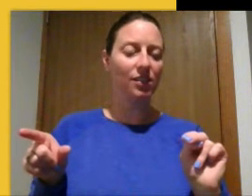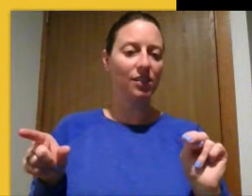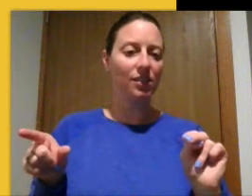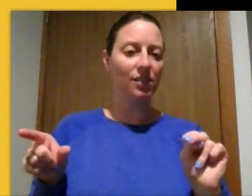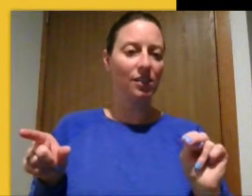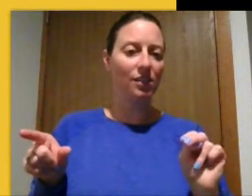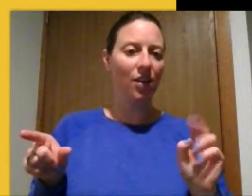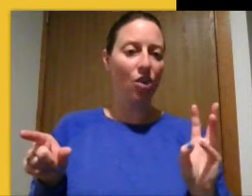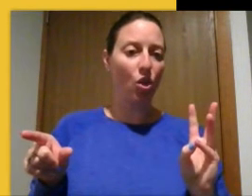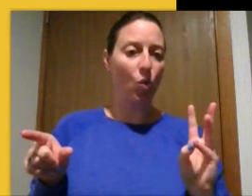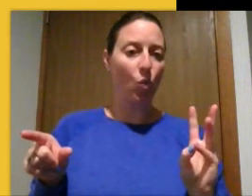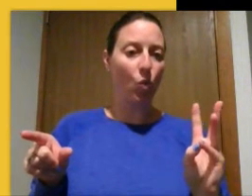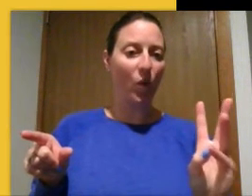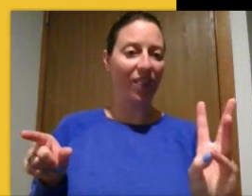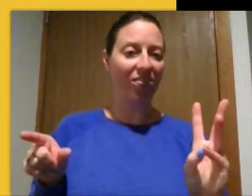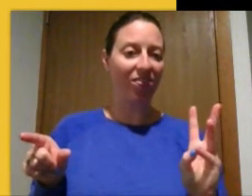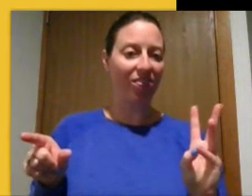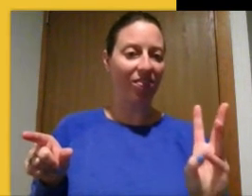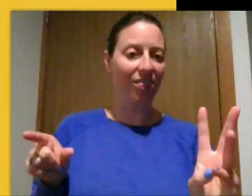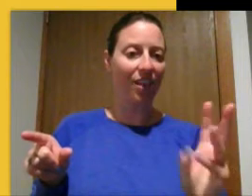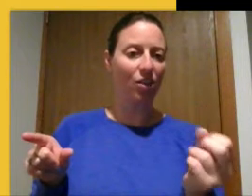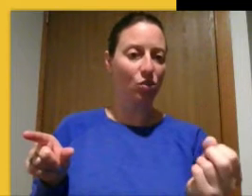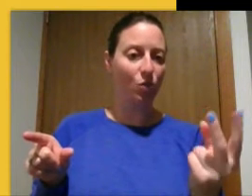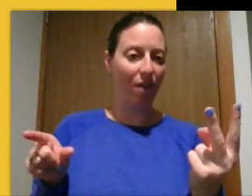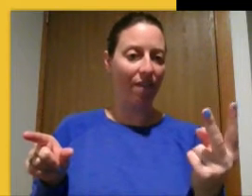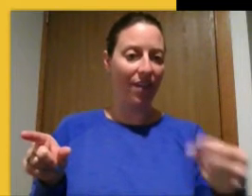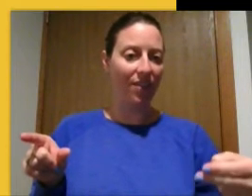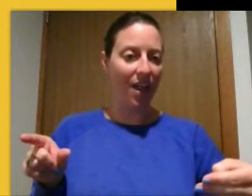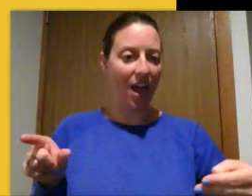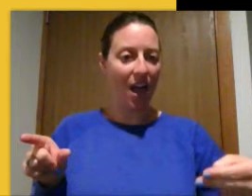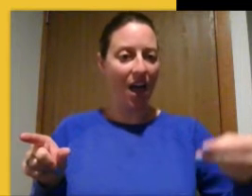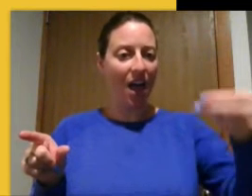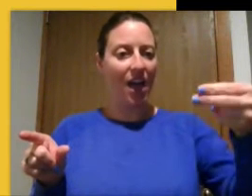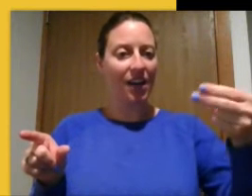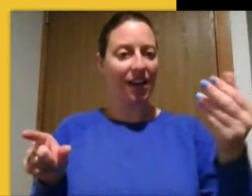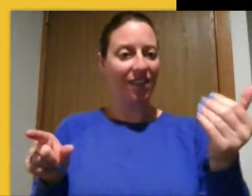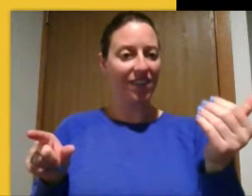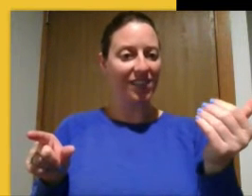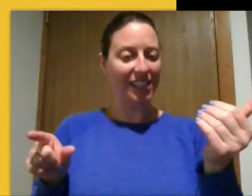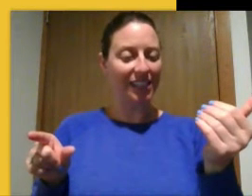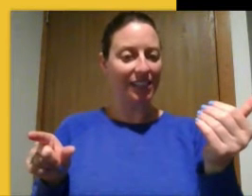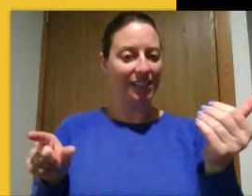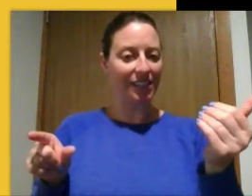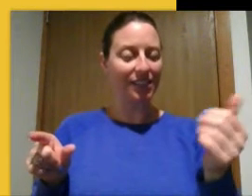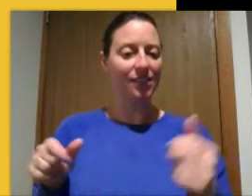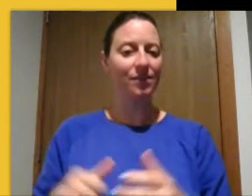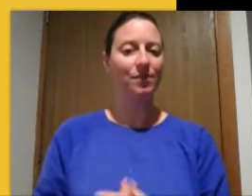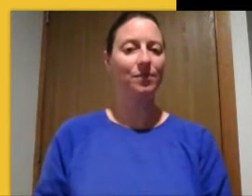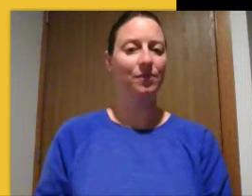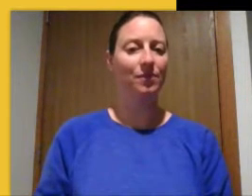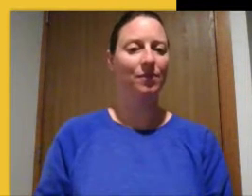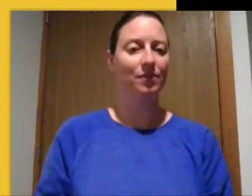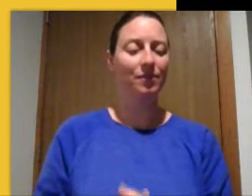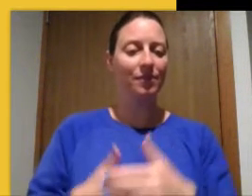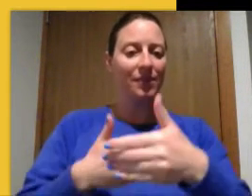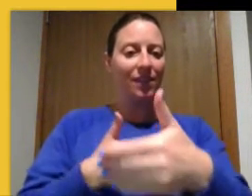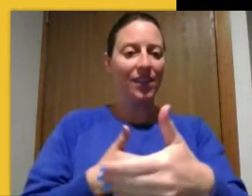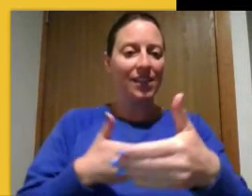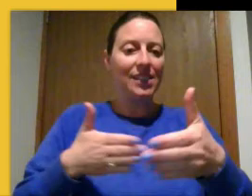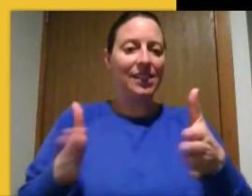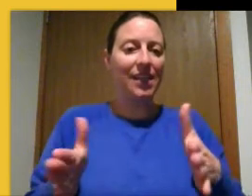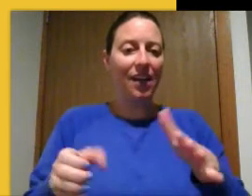the width of 12 inches, and the height of 15 inches. If the tank is